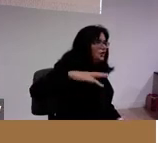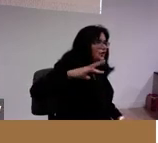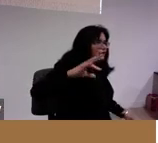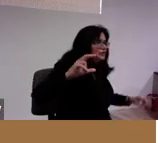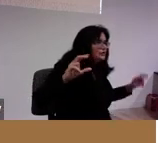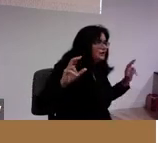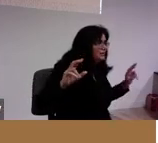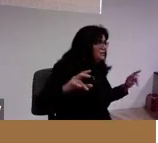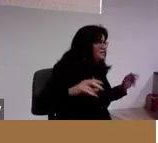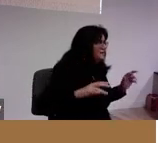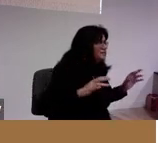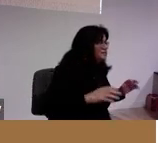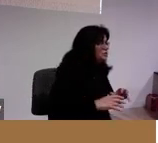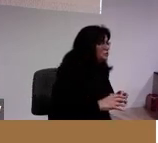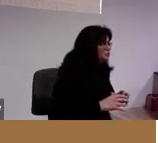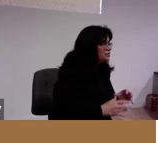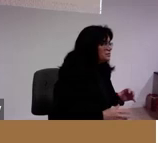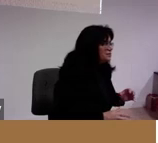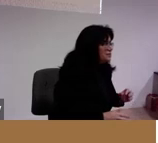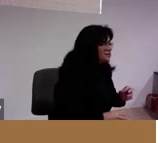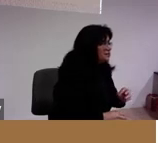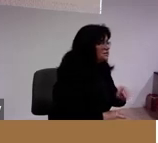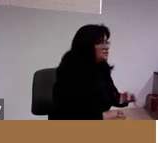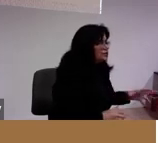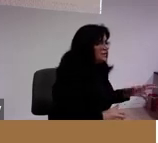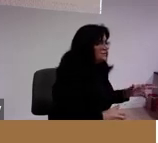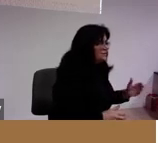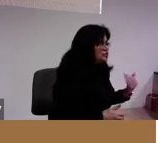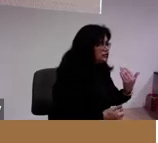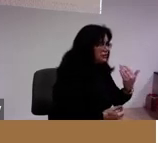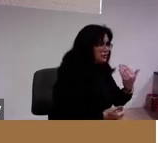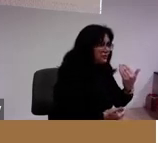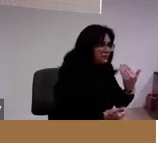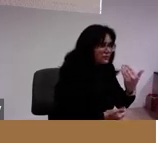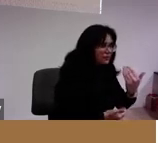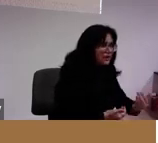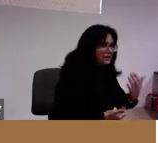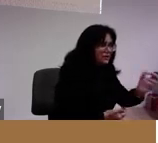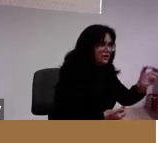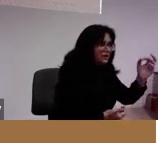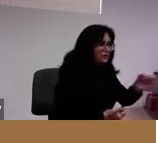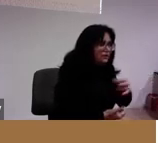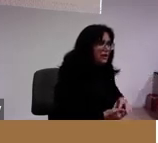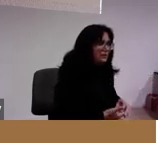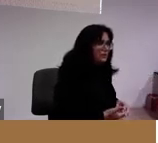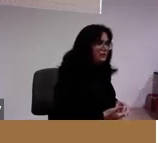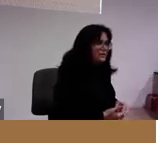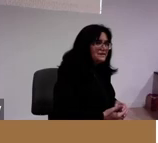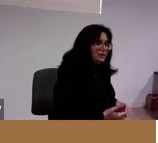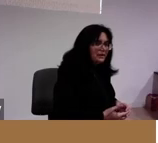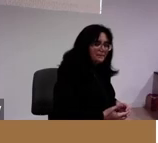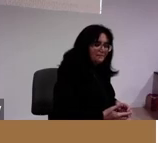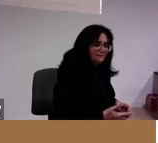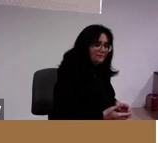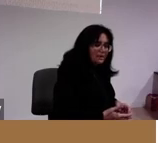spirit of using their investigative skills, the kids were asked to create the narrative of what happened with the